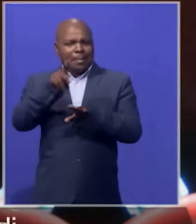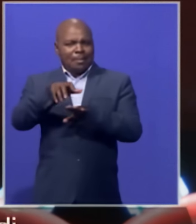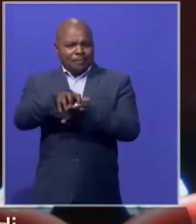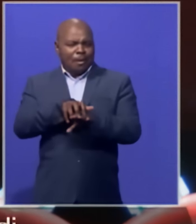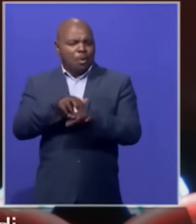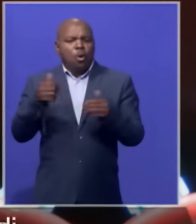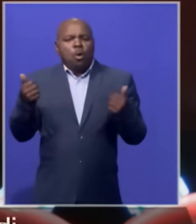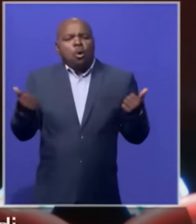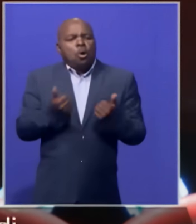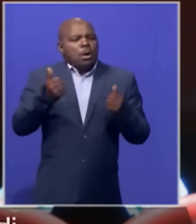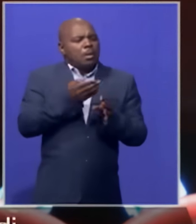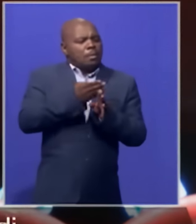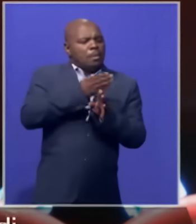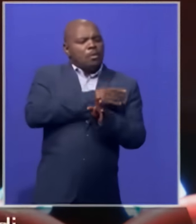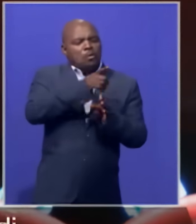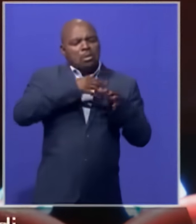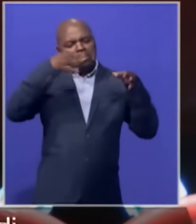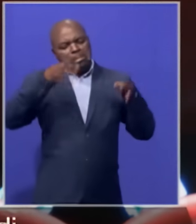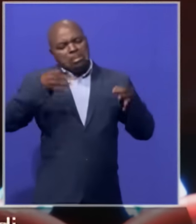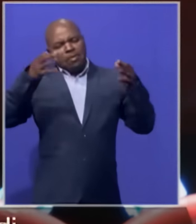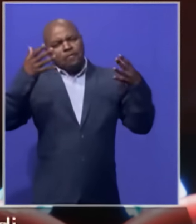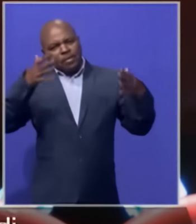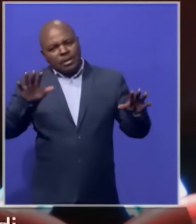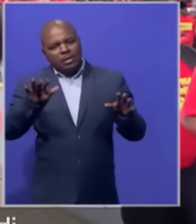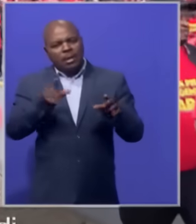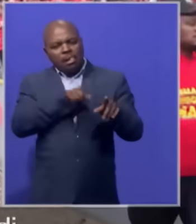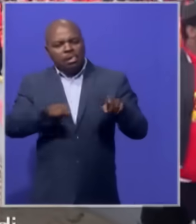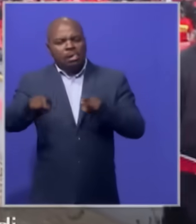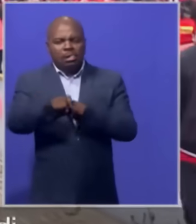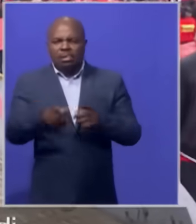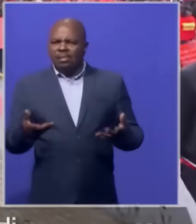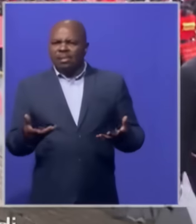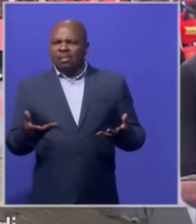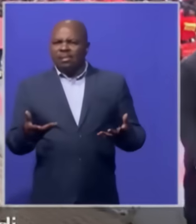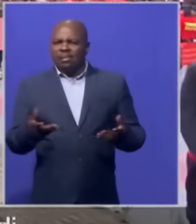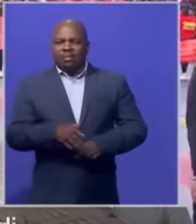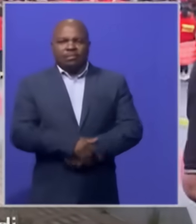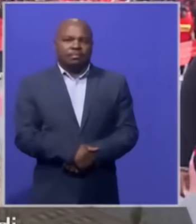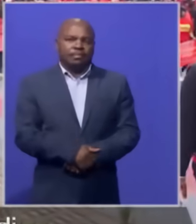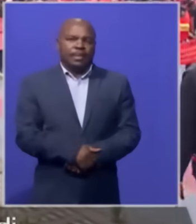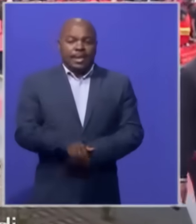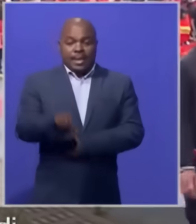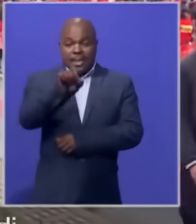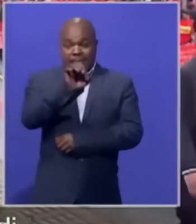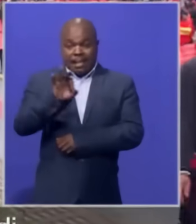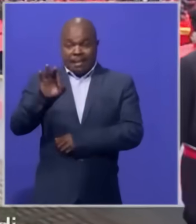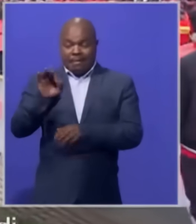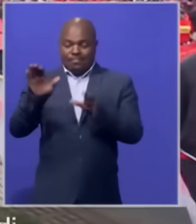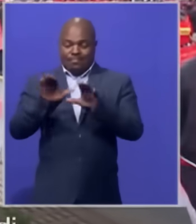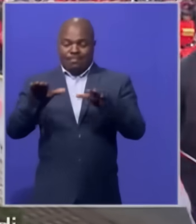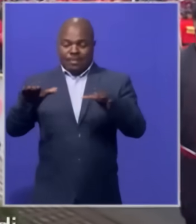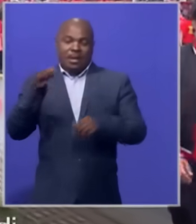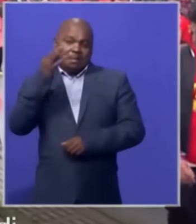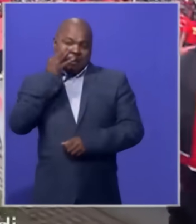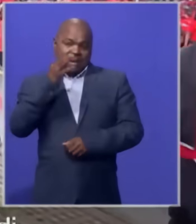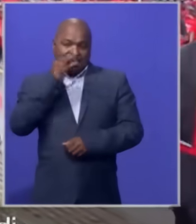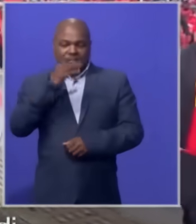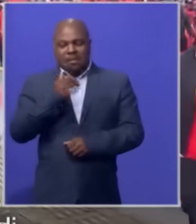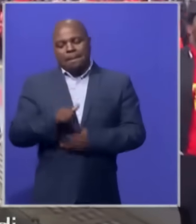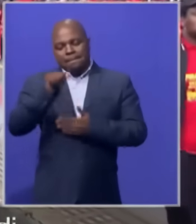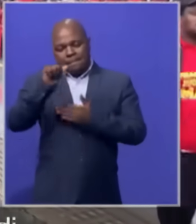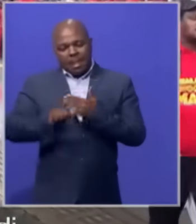already made judgments on cases that came after us. Mokgatlo wa EFF o re o ikemišeditše go swara